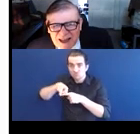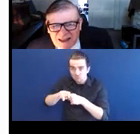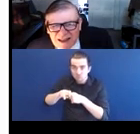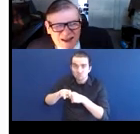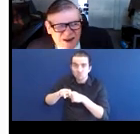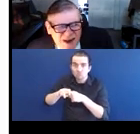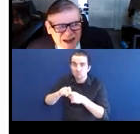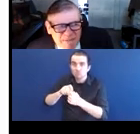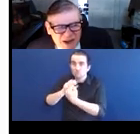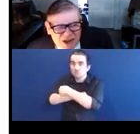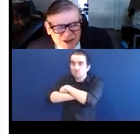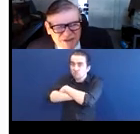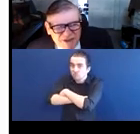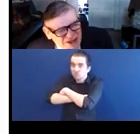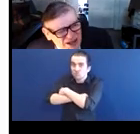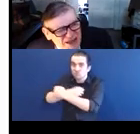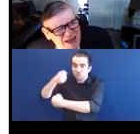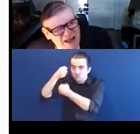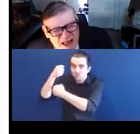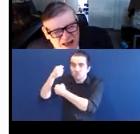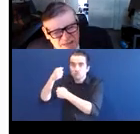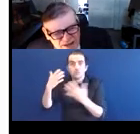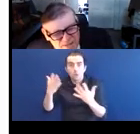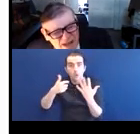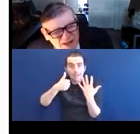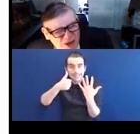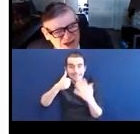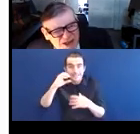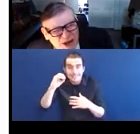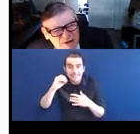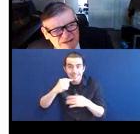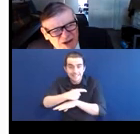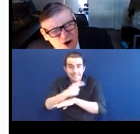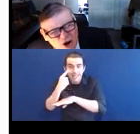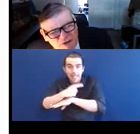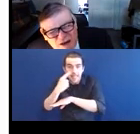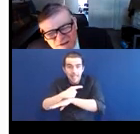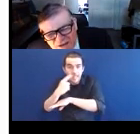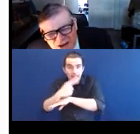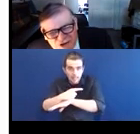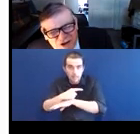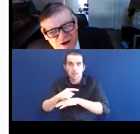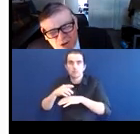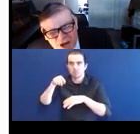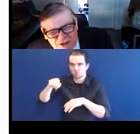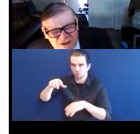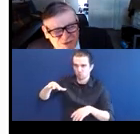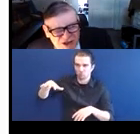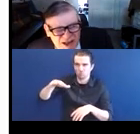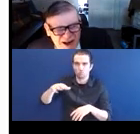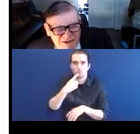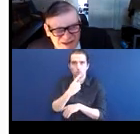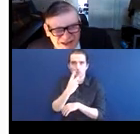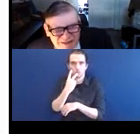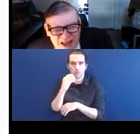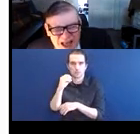president said they did not need a pension of £56 a month, which is the equivalent of 500 Bolivians, which is